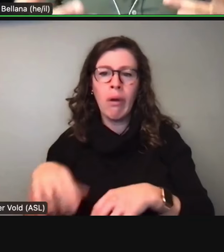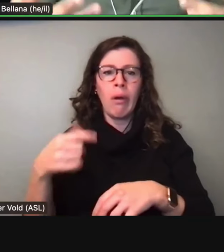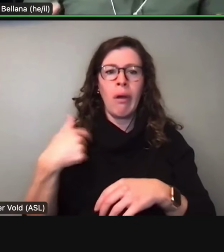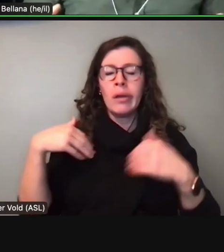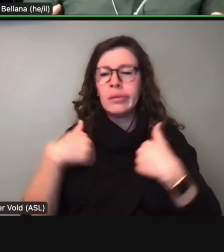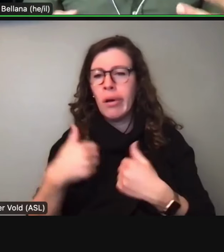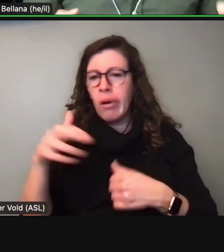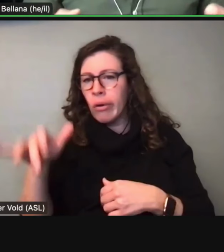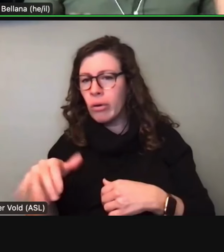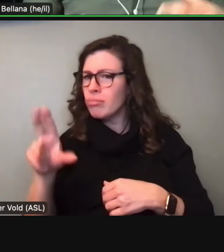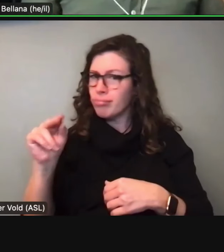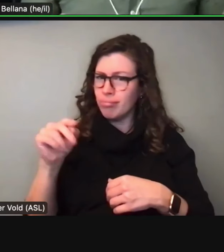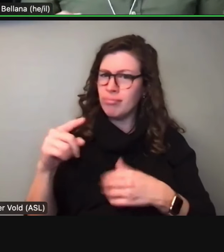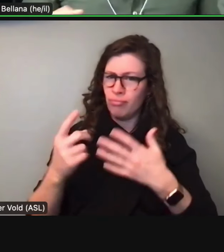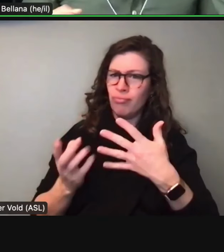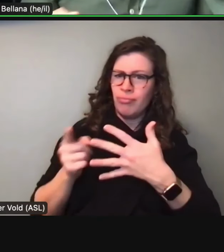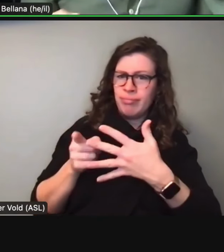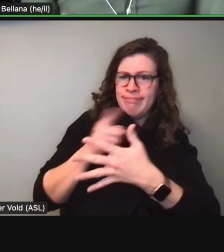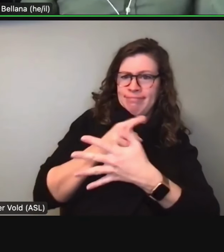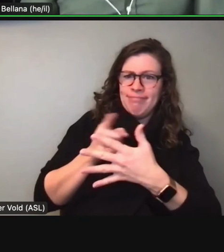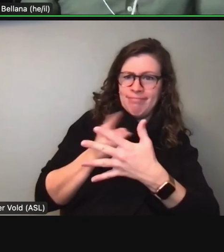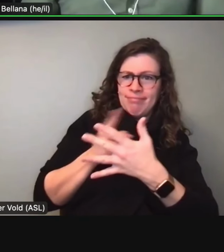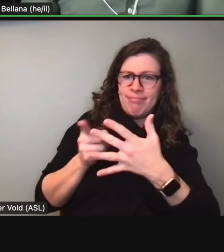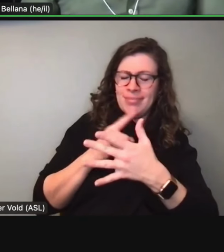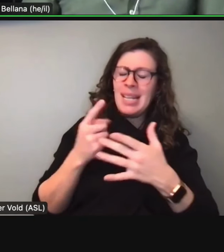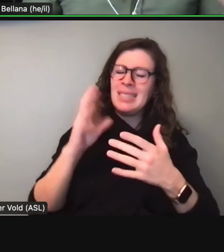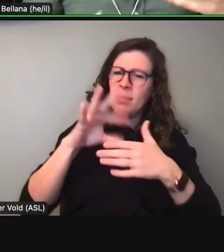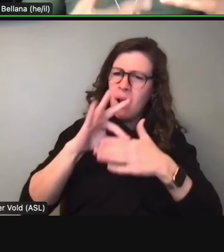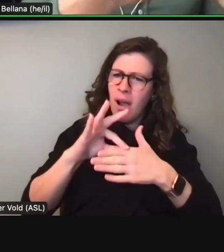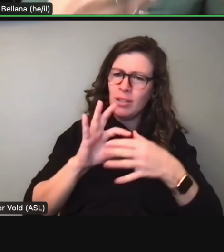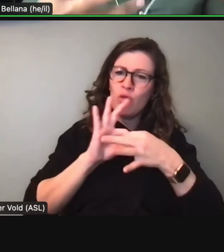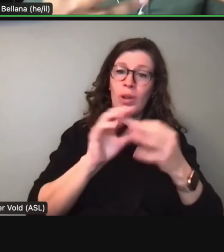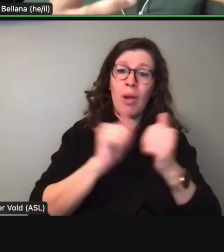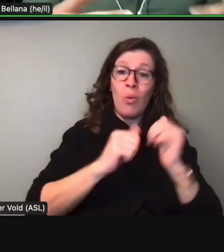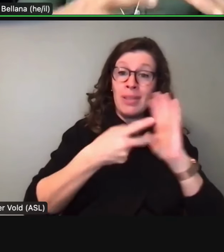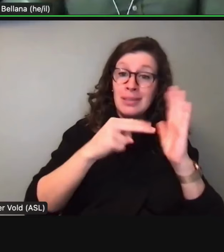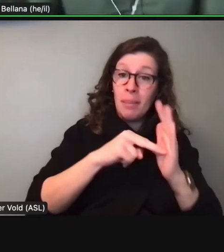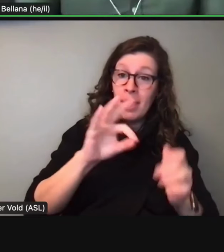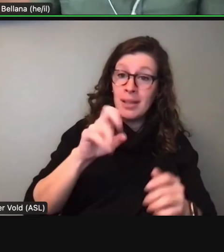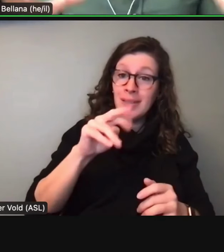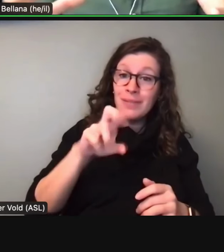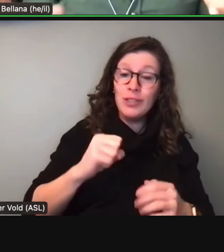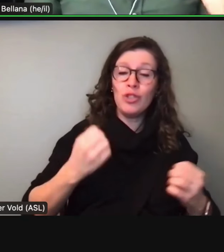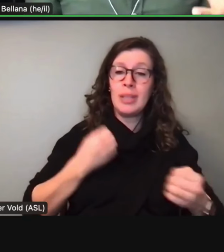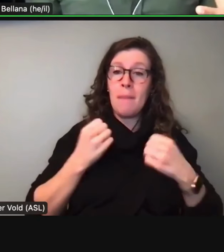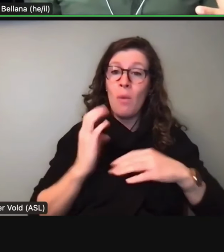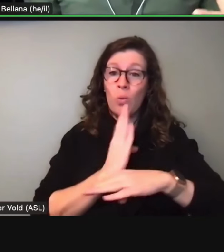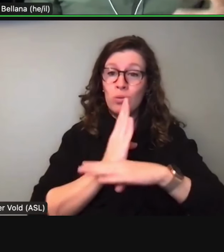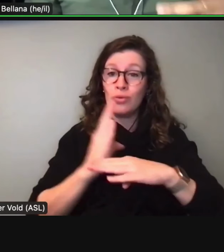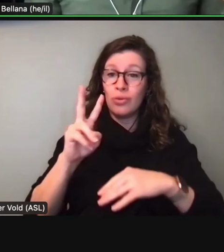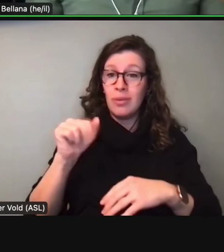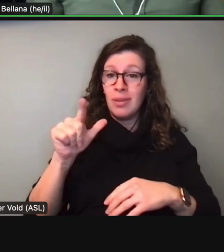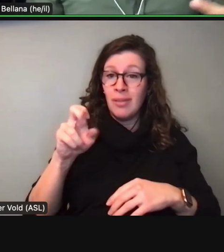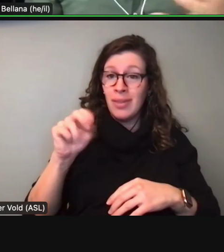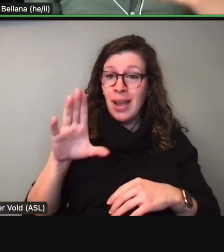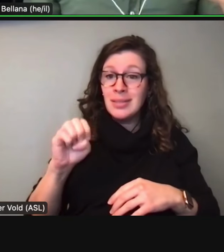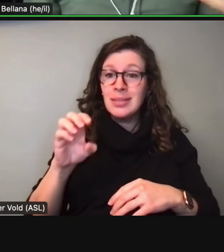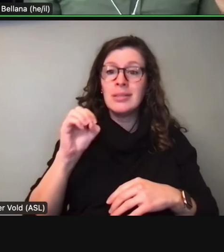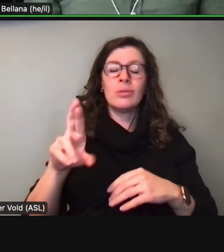content related to either the semantic features of the story, the emotional valence, or some kind of domain general property in